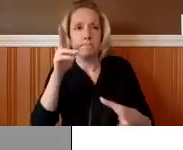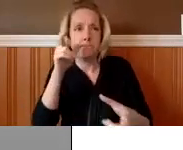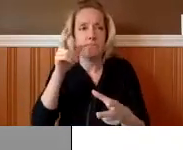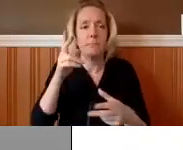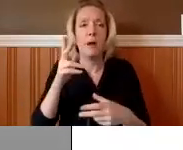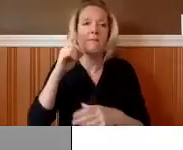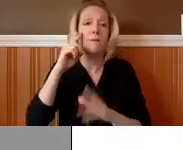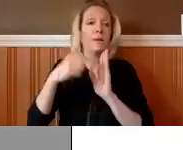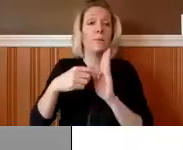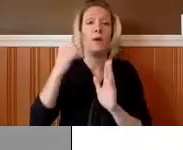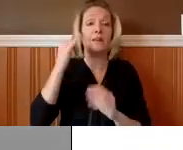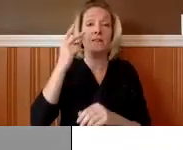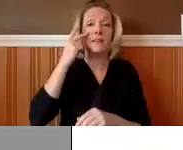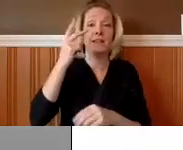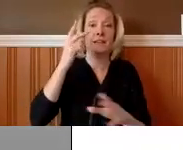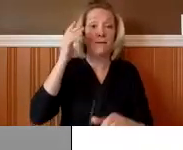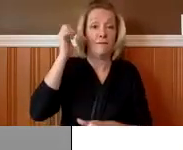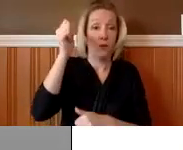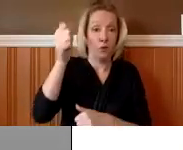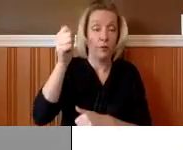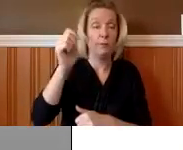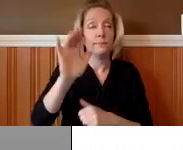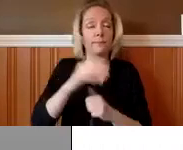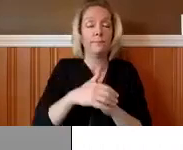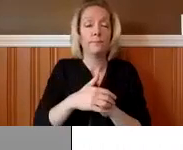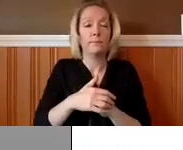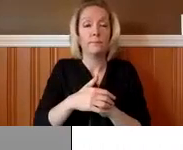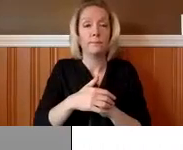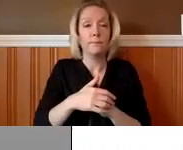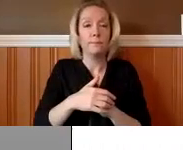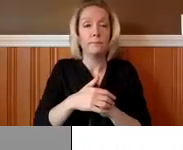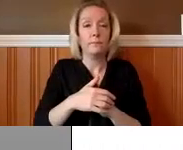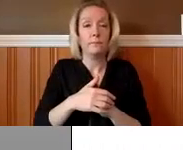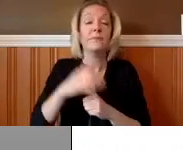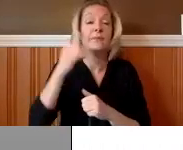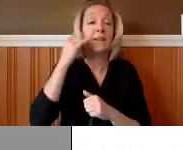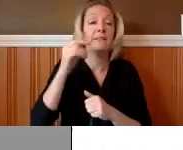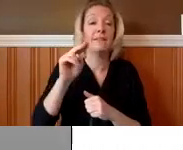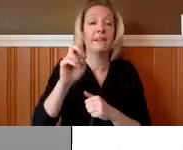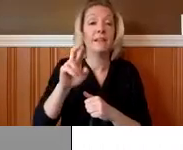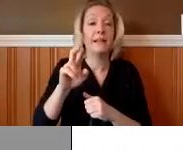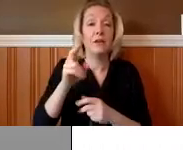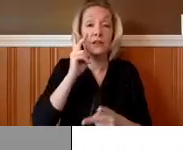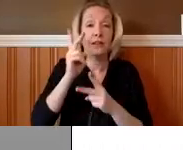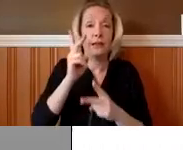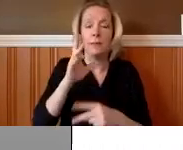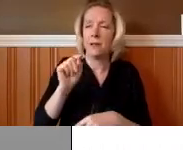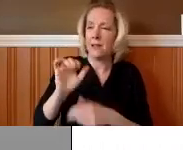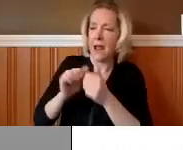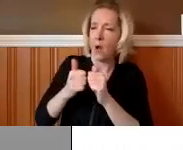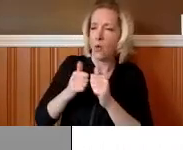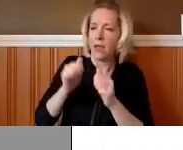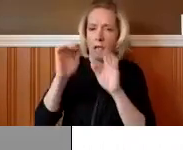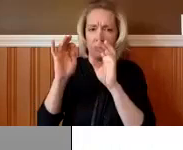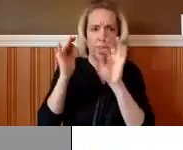if they're nearsighted, but the way they use their vision cannot be explained by their ocular